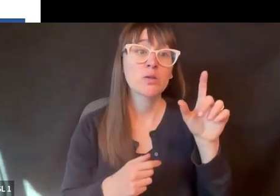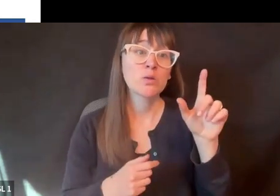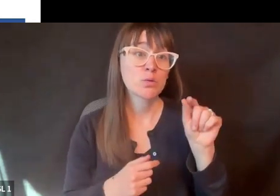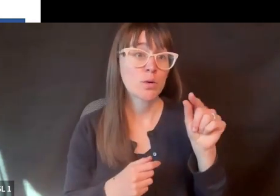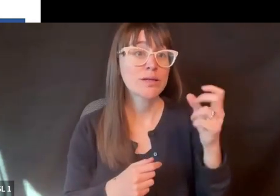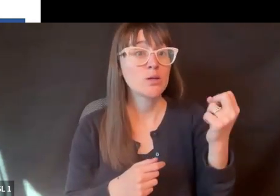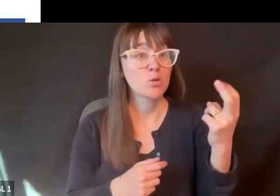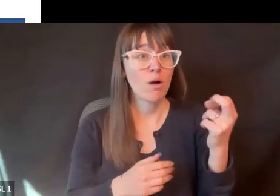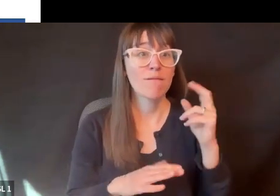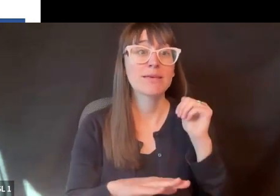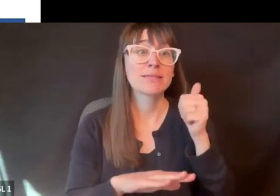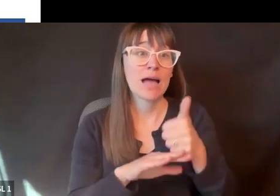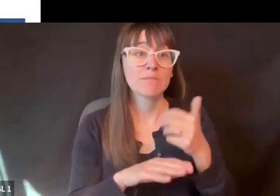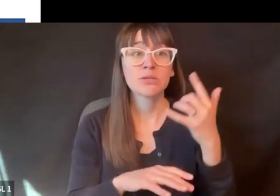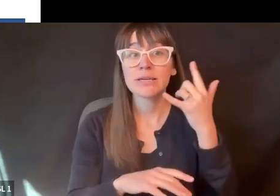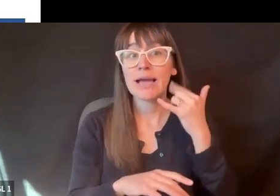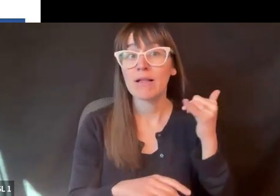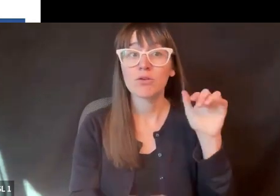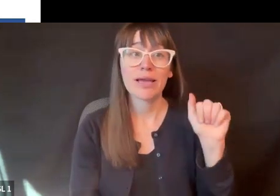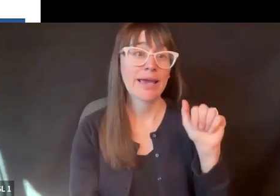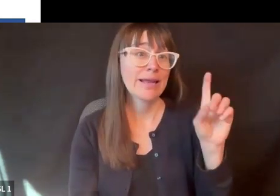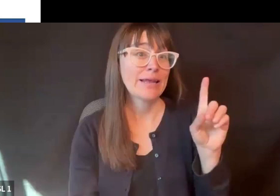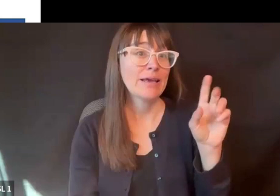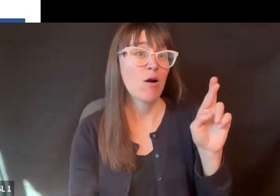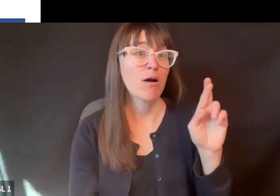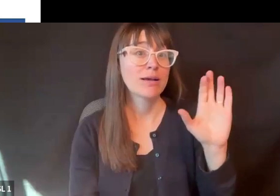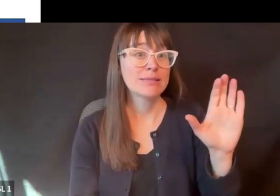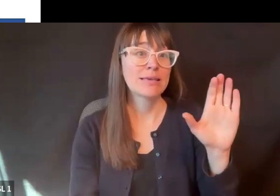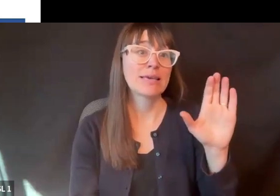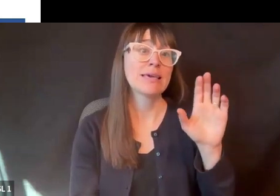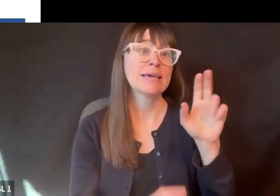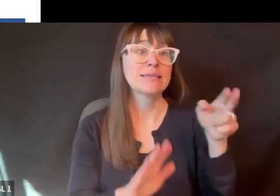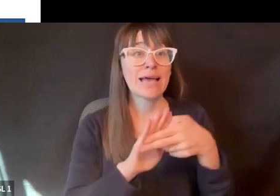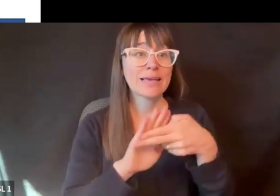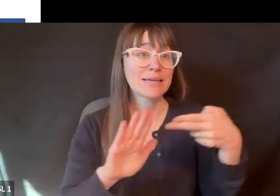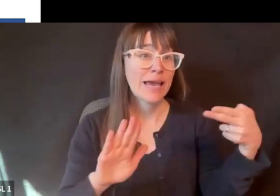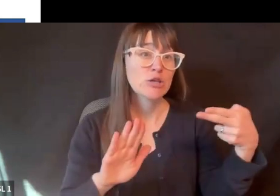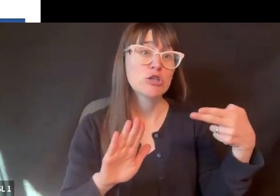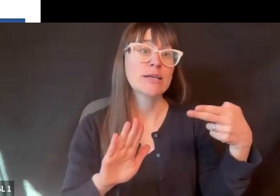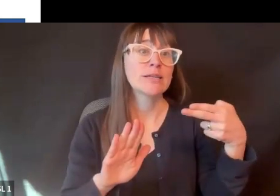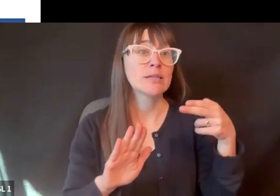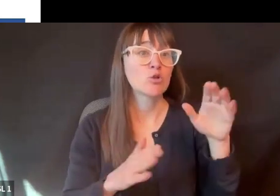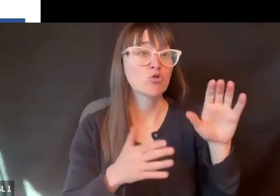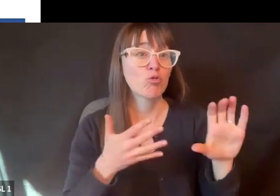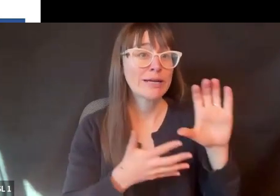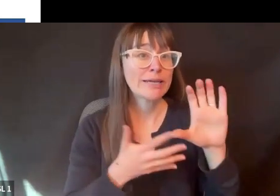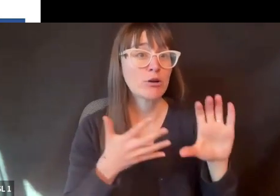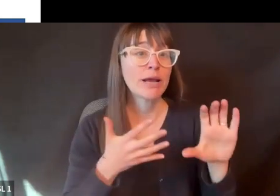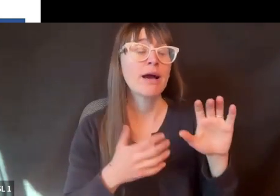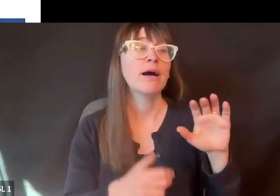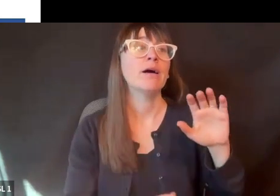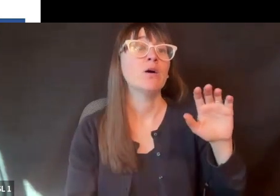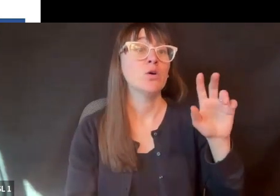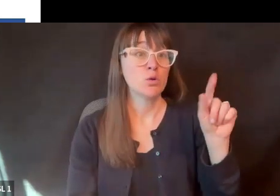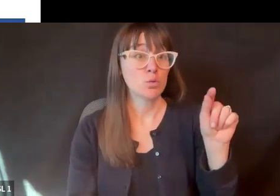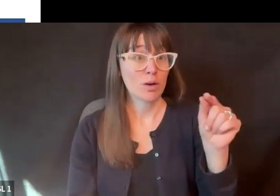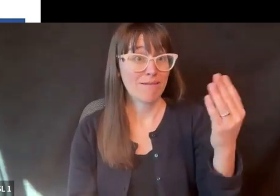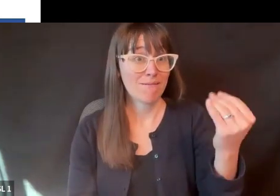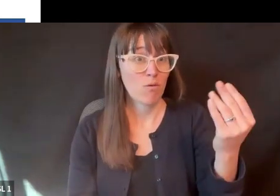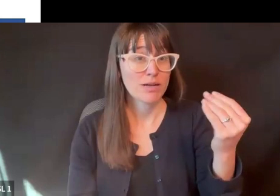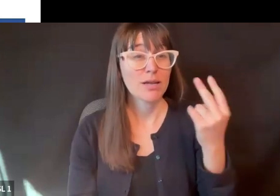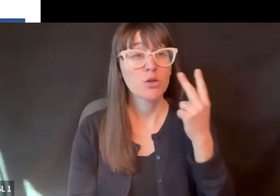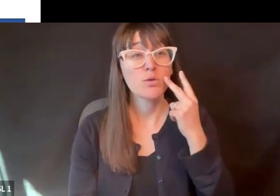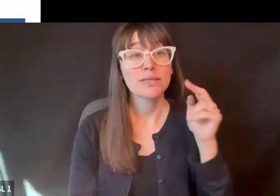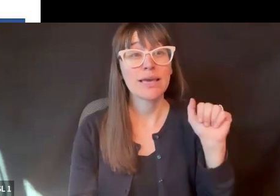into 2012 with the establishment of the California ADRC designation criteria. In 2014,